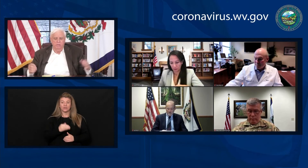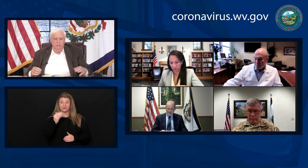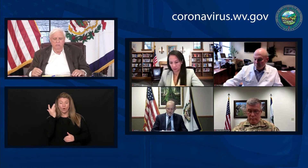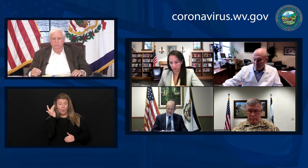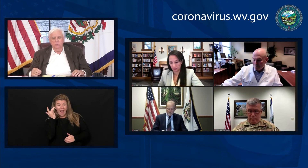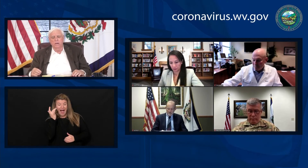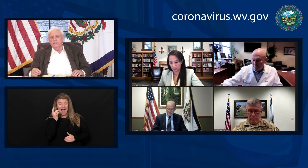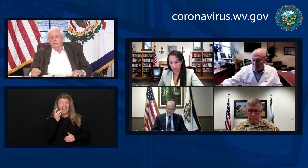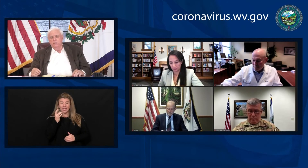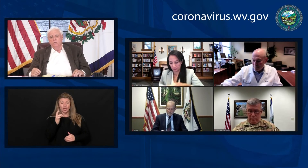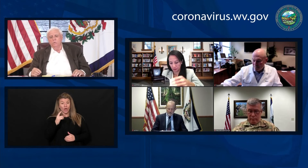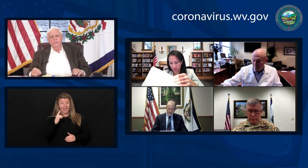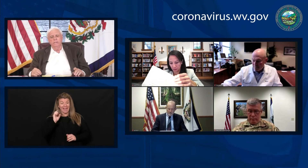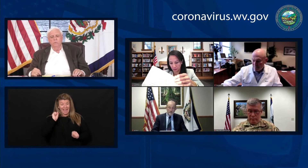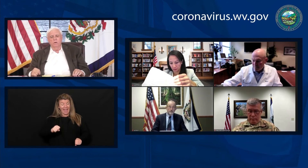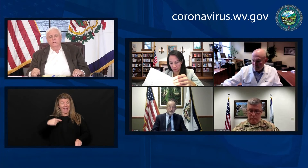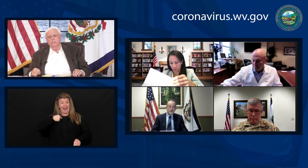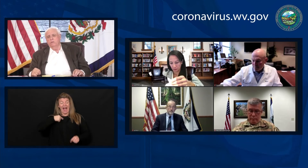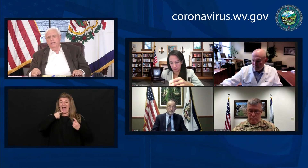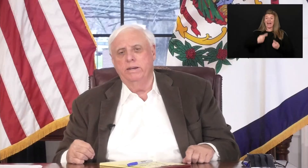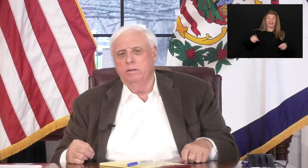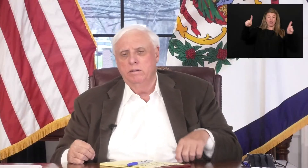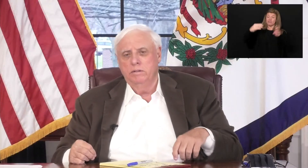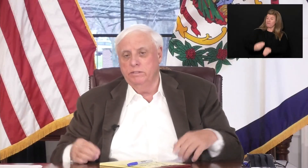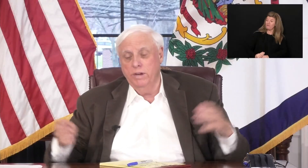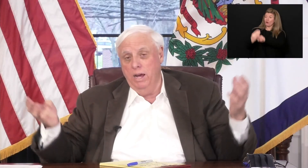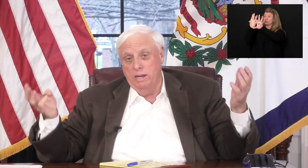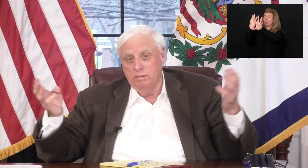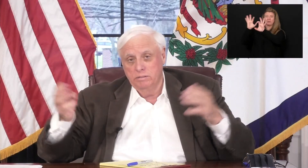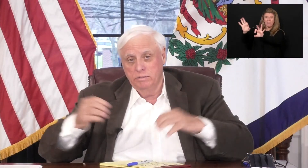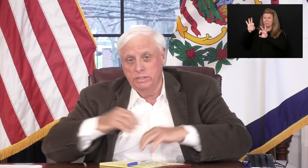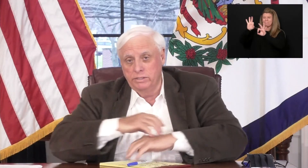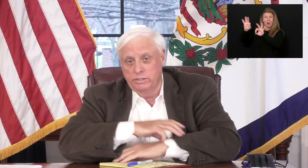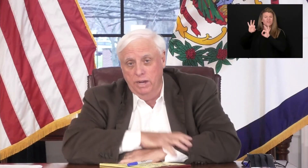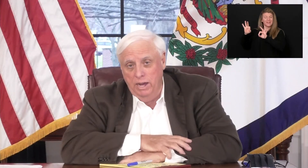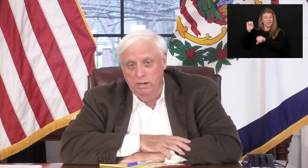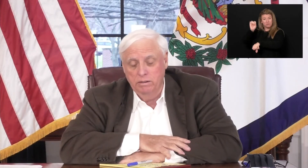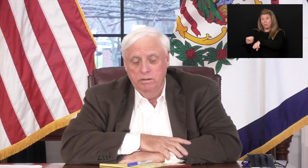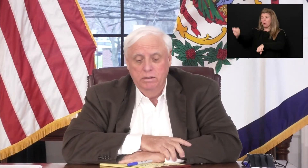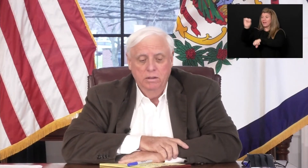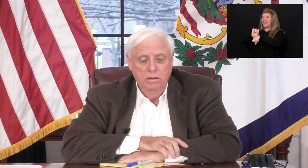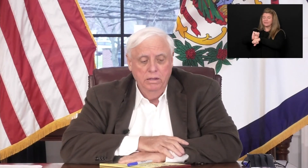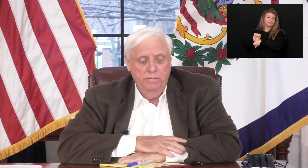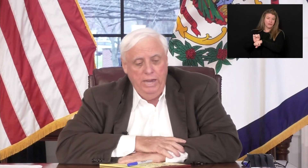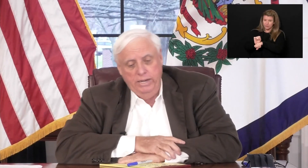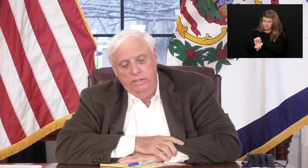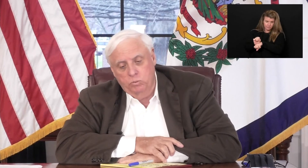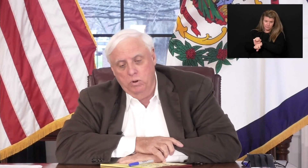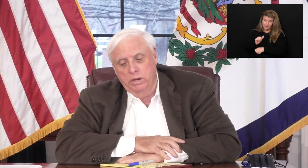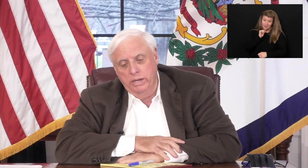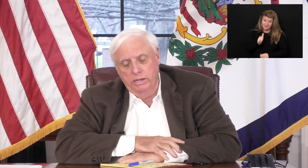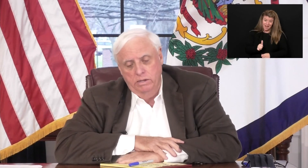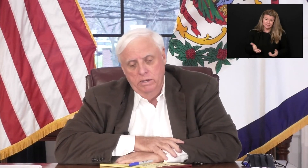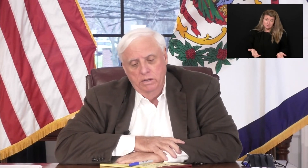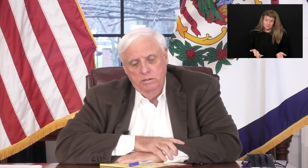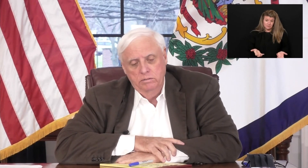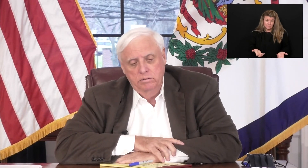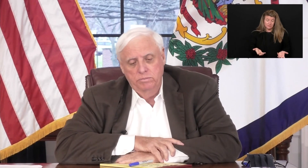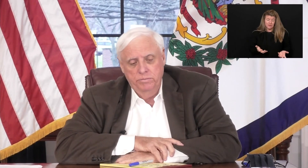slam dunk, great, really working great. It's not. It's just not. In fact, it's